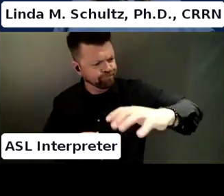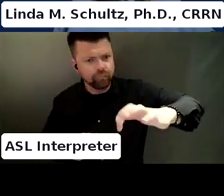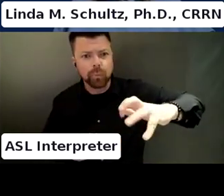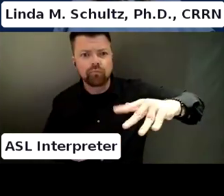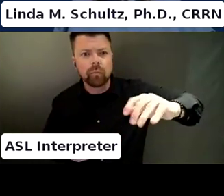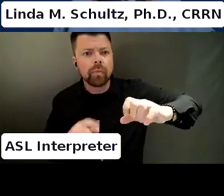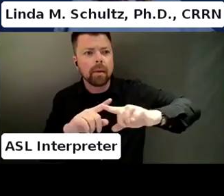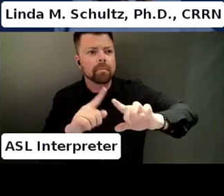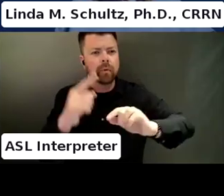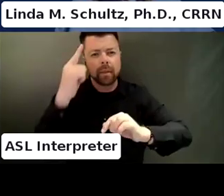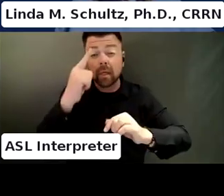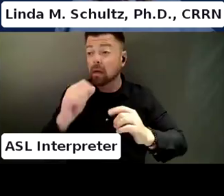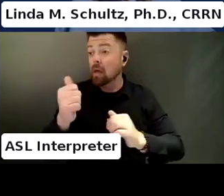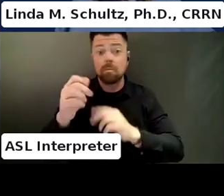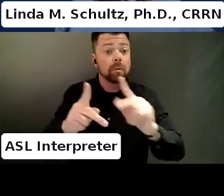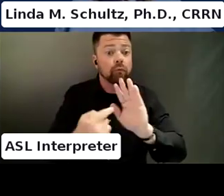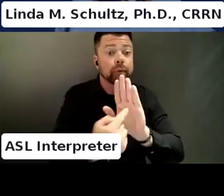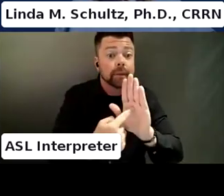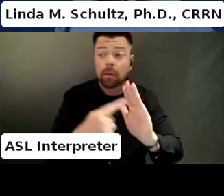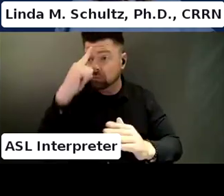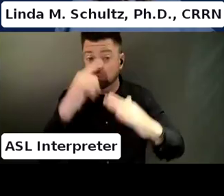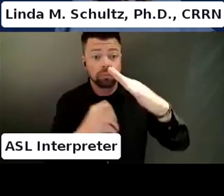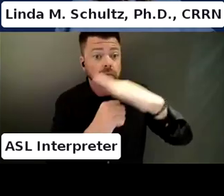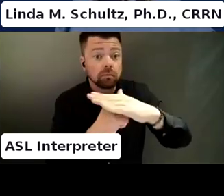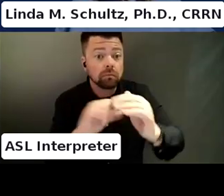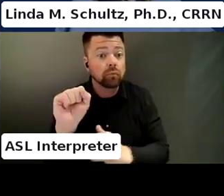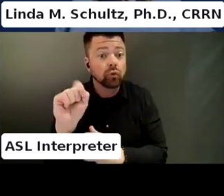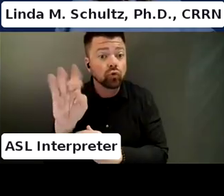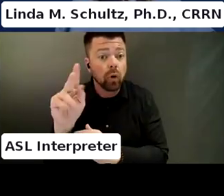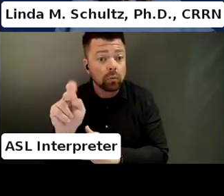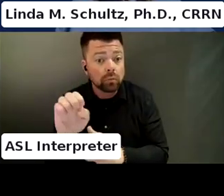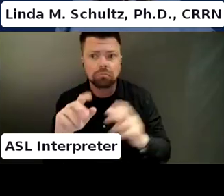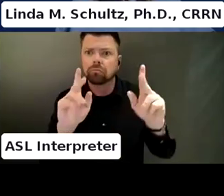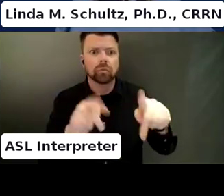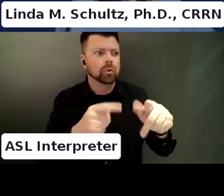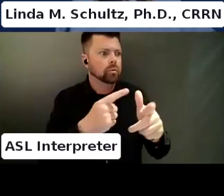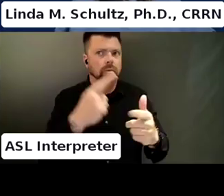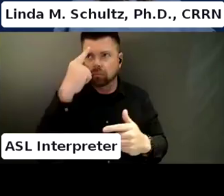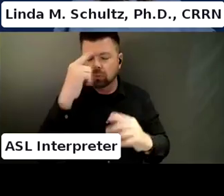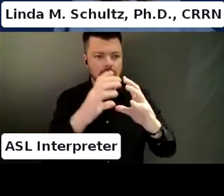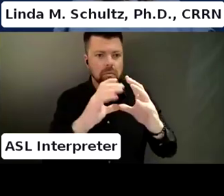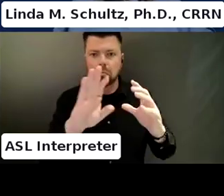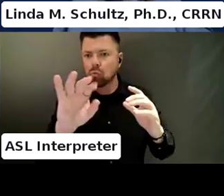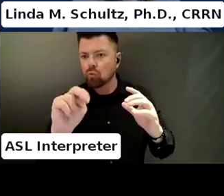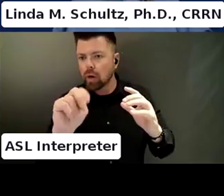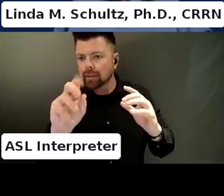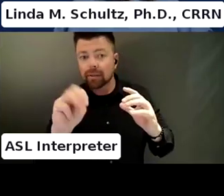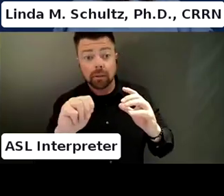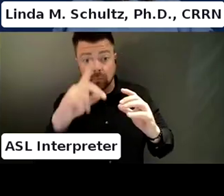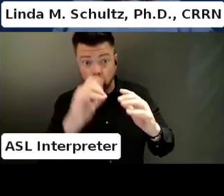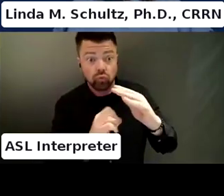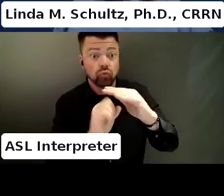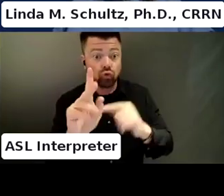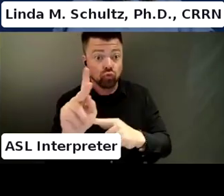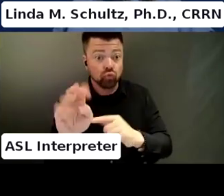people with different types of stroke. Brainstem stroke initially, people who have brainstem stroke are often unable to move.